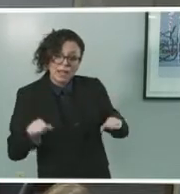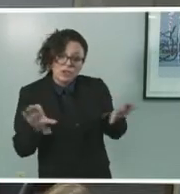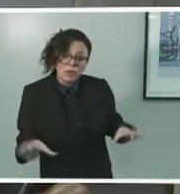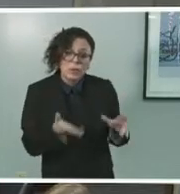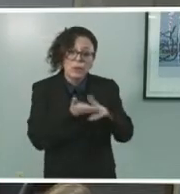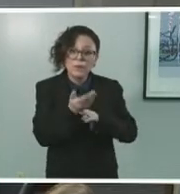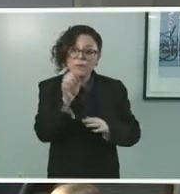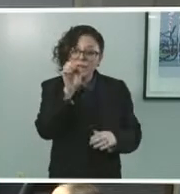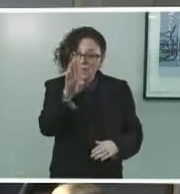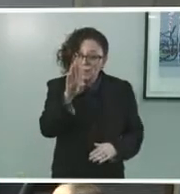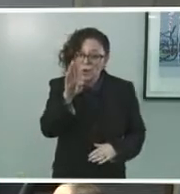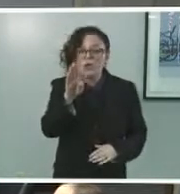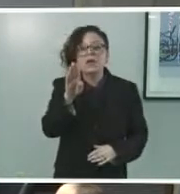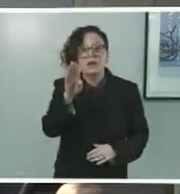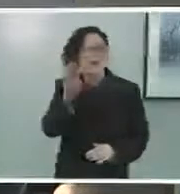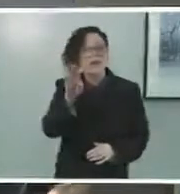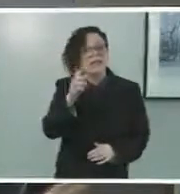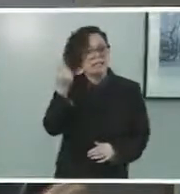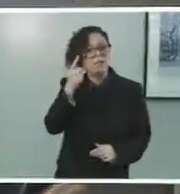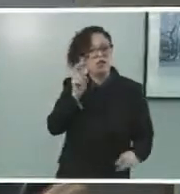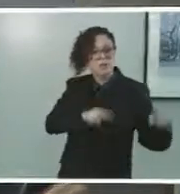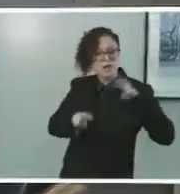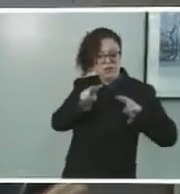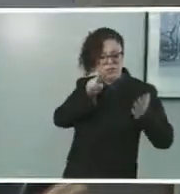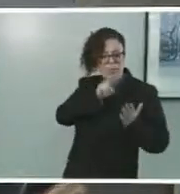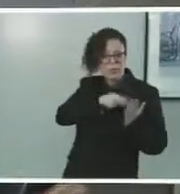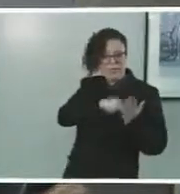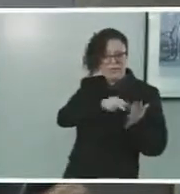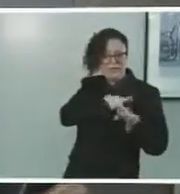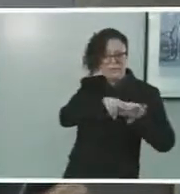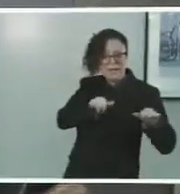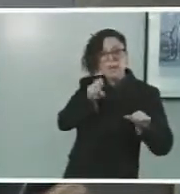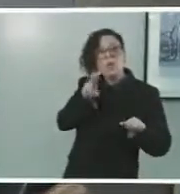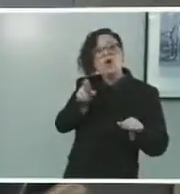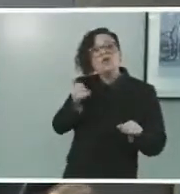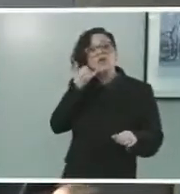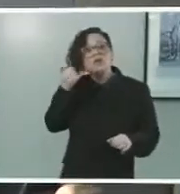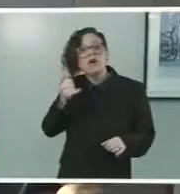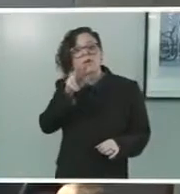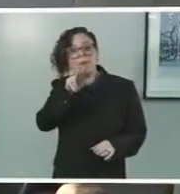Facebook page. We have someone monitoring that, and they can also go to